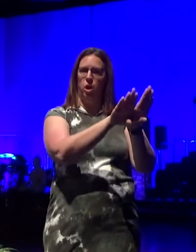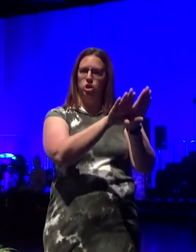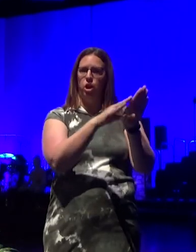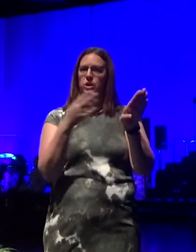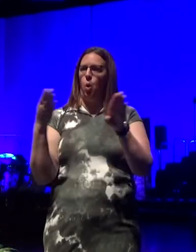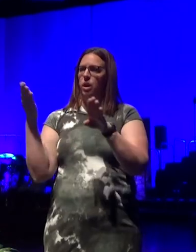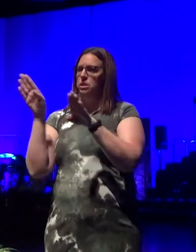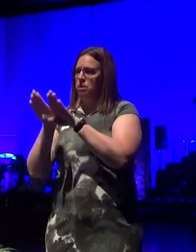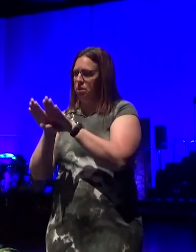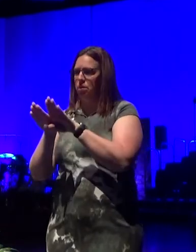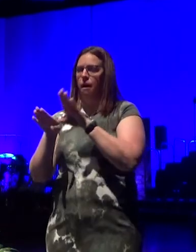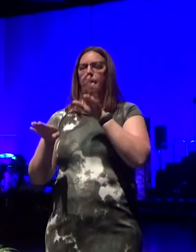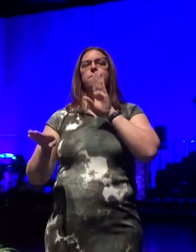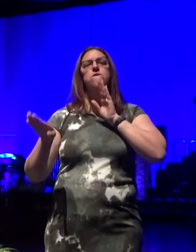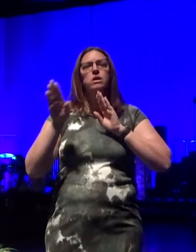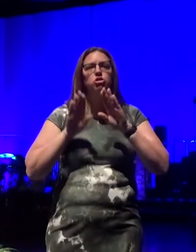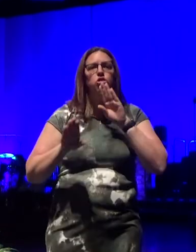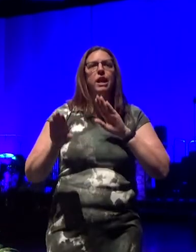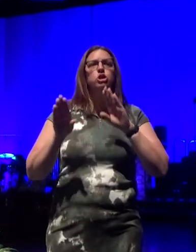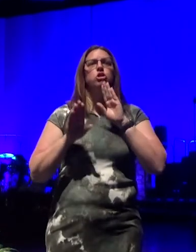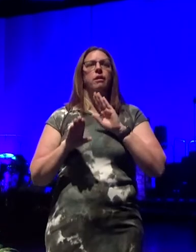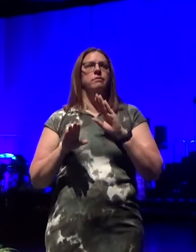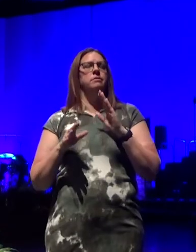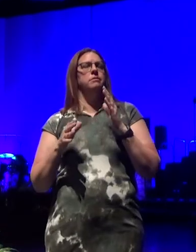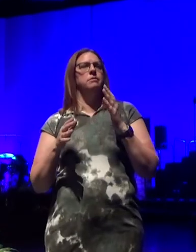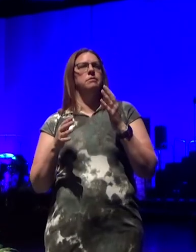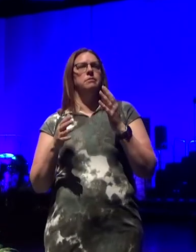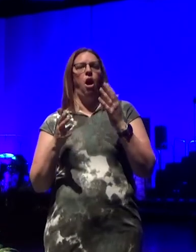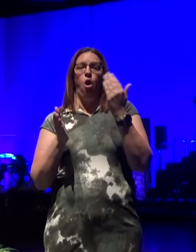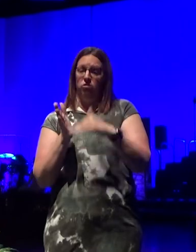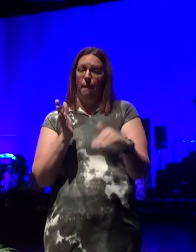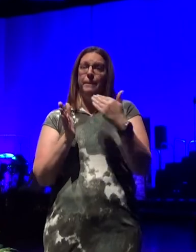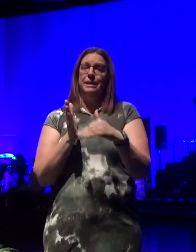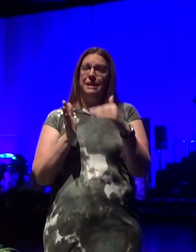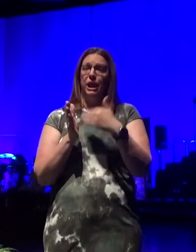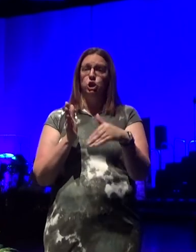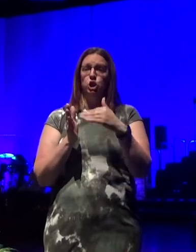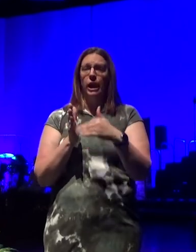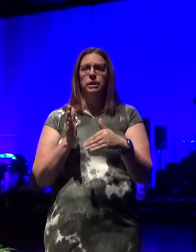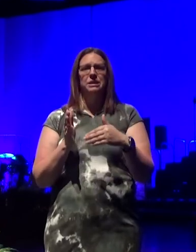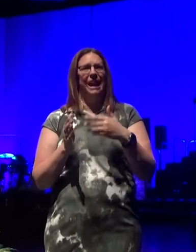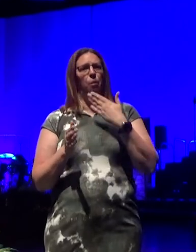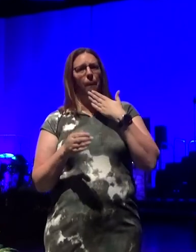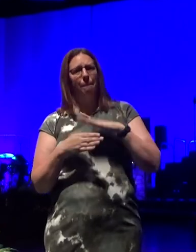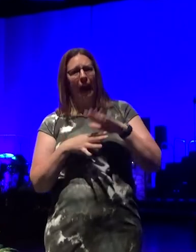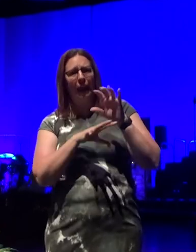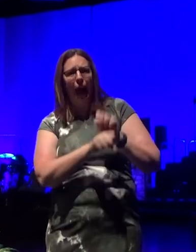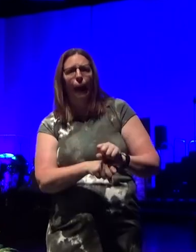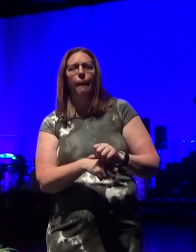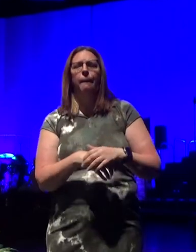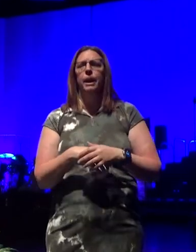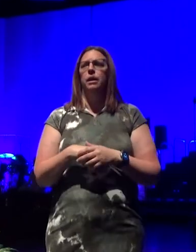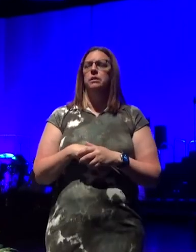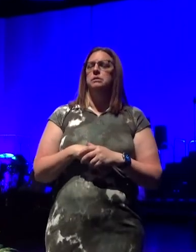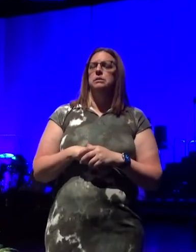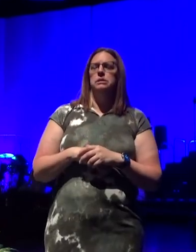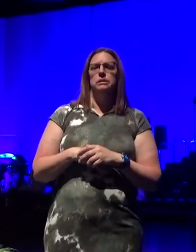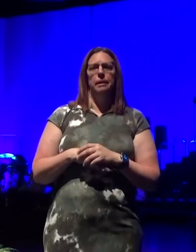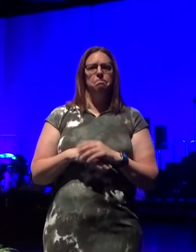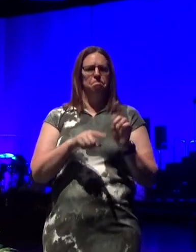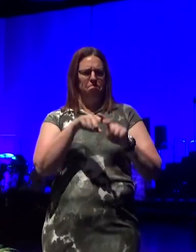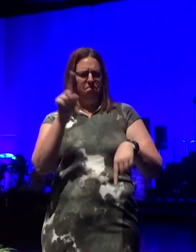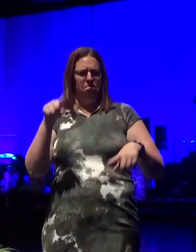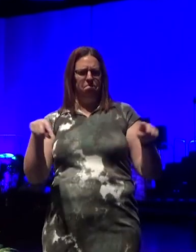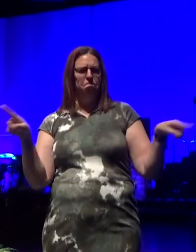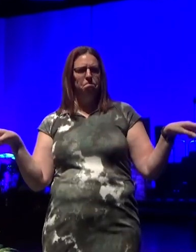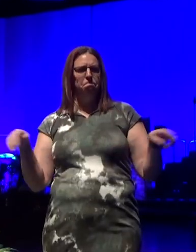uncertainties, through repetitions of bad habits or habitual living. I simply